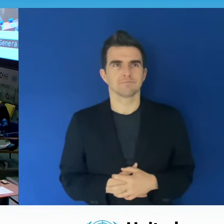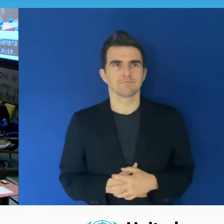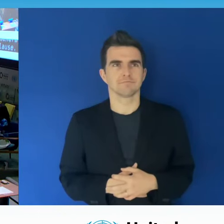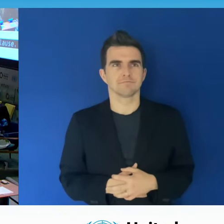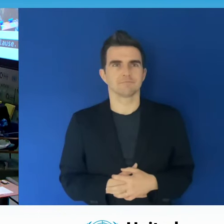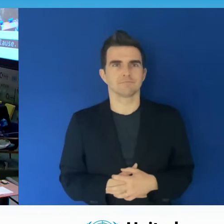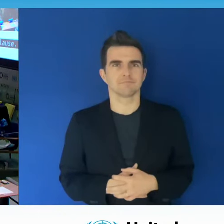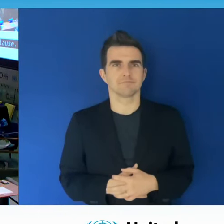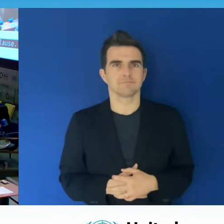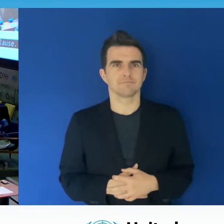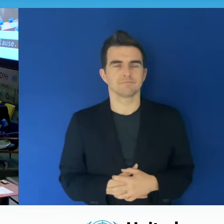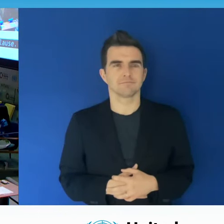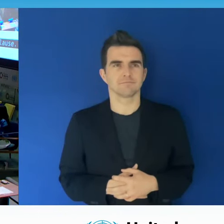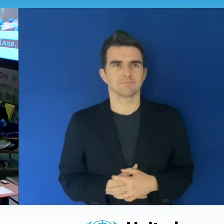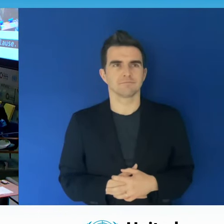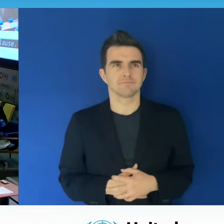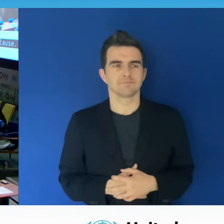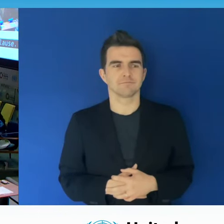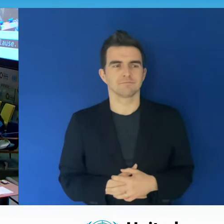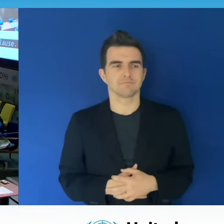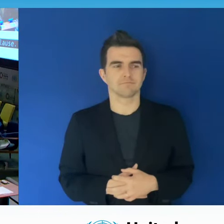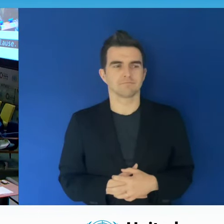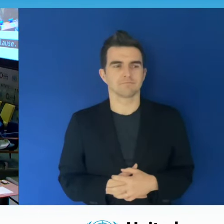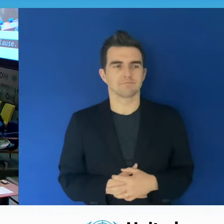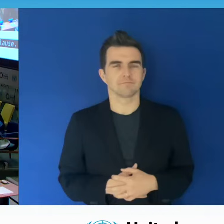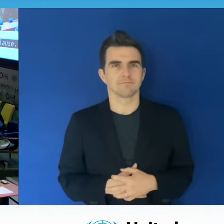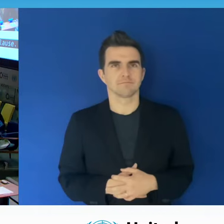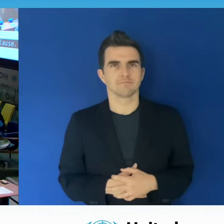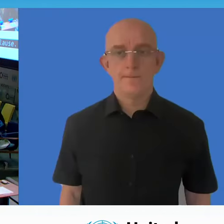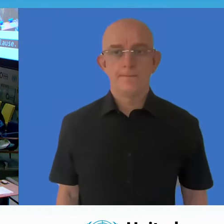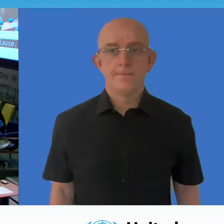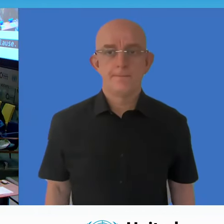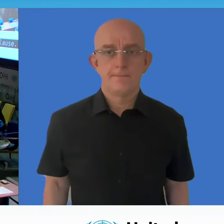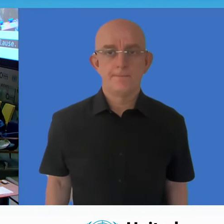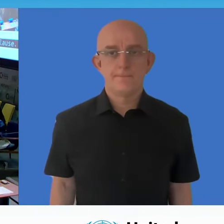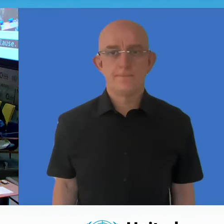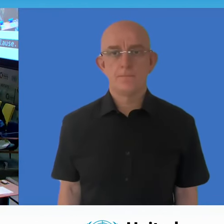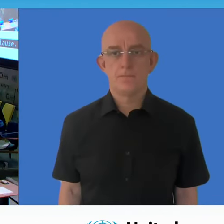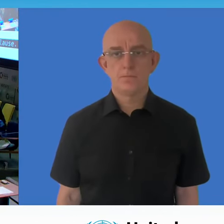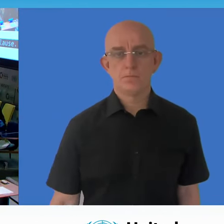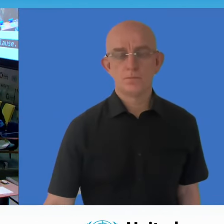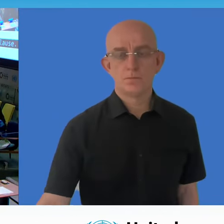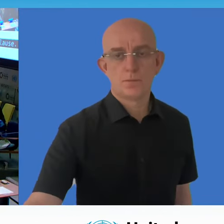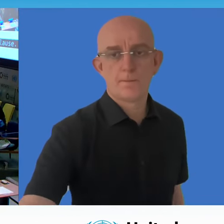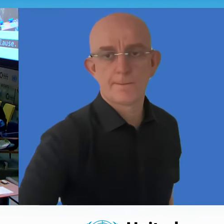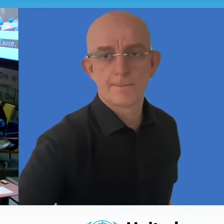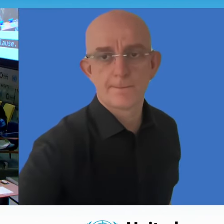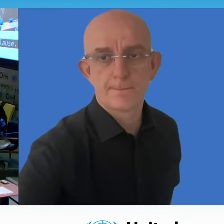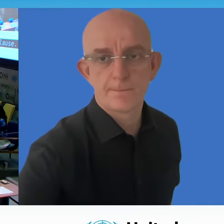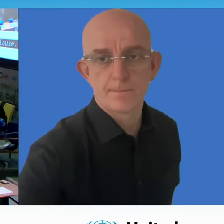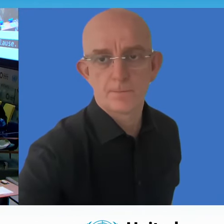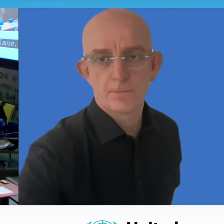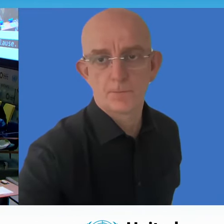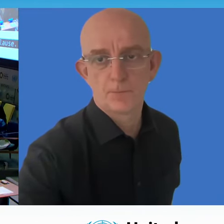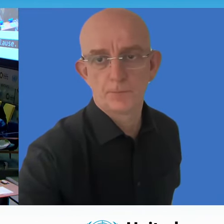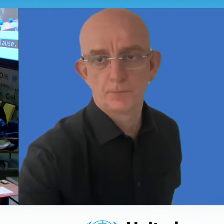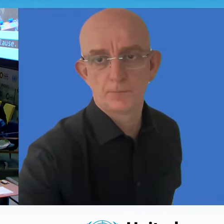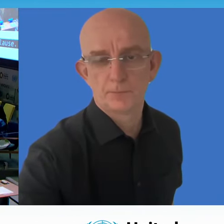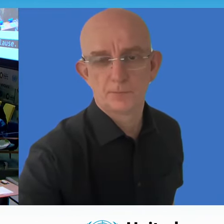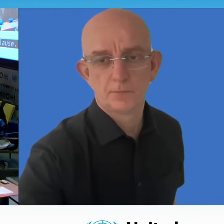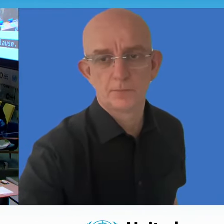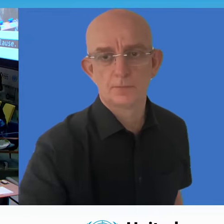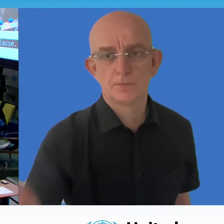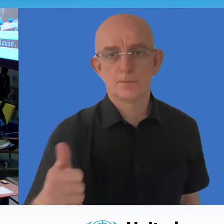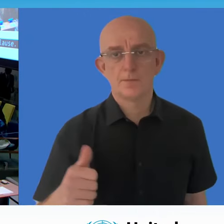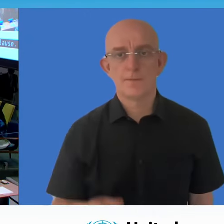So you can introduce the PJ because he'll come straight to the lectern. Go to the podium? The lectern, yes.